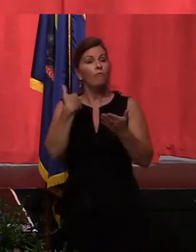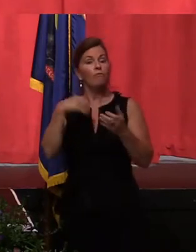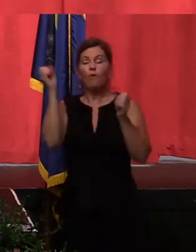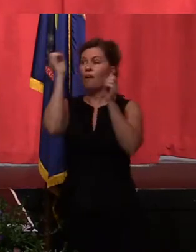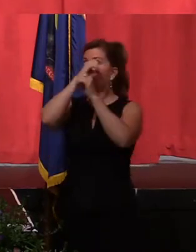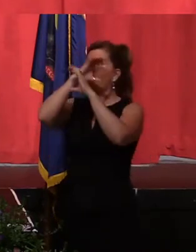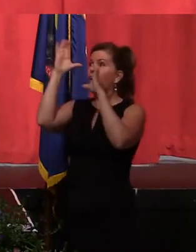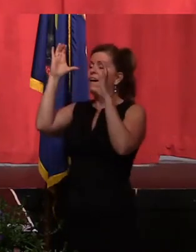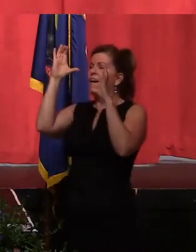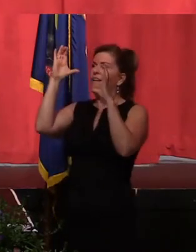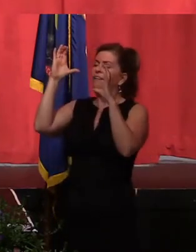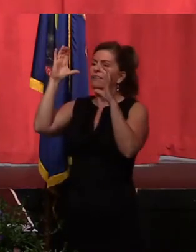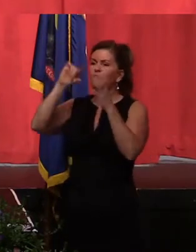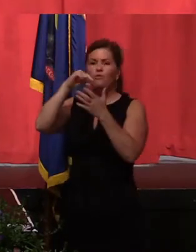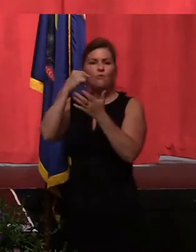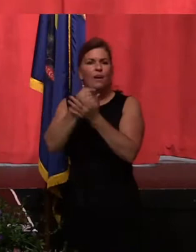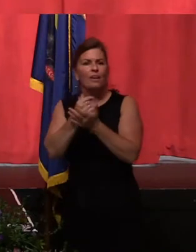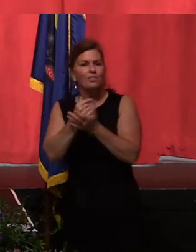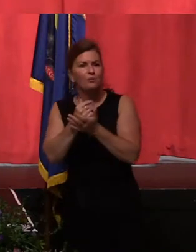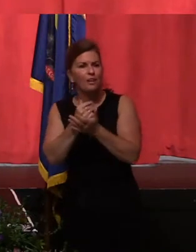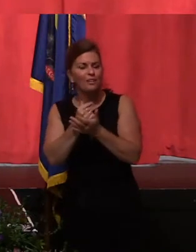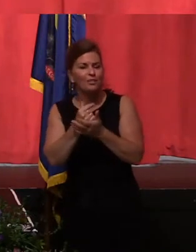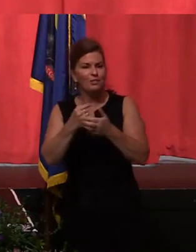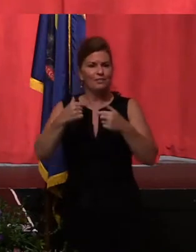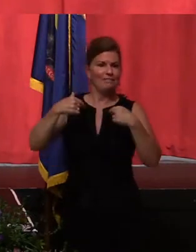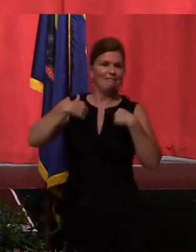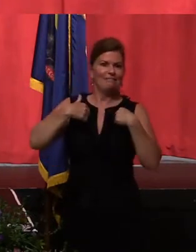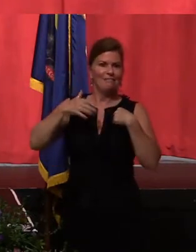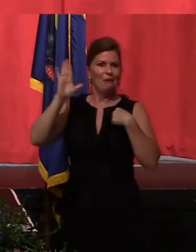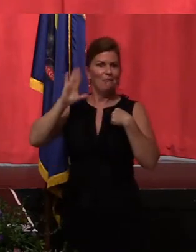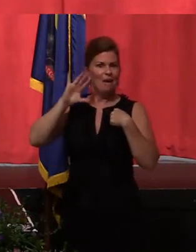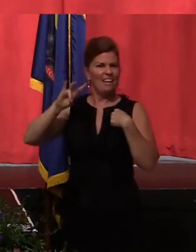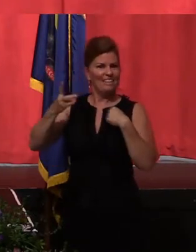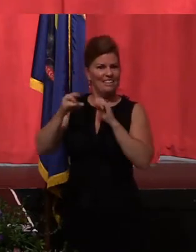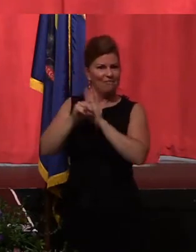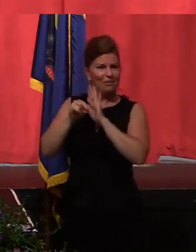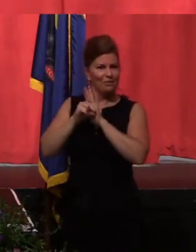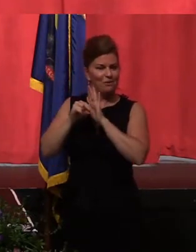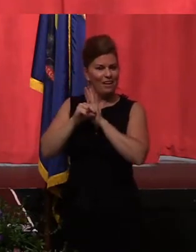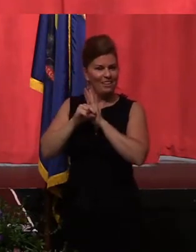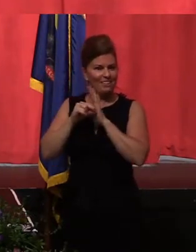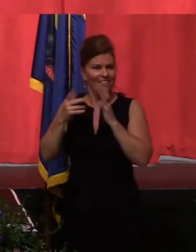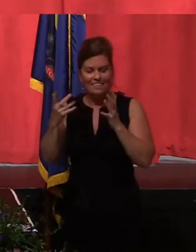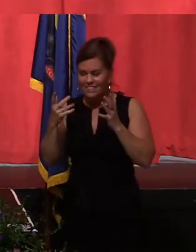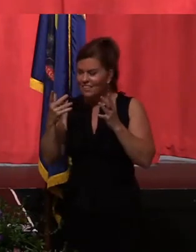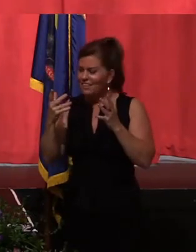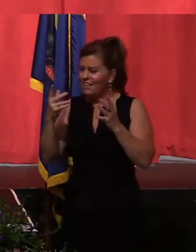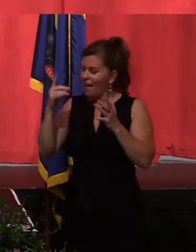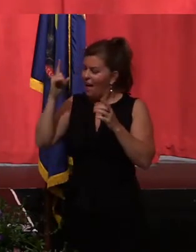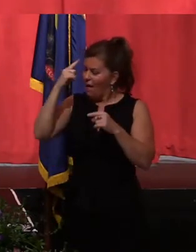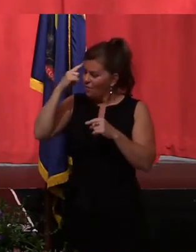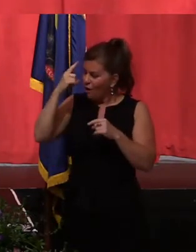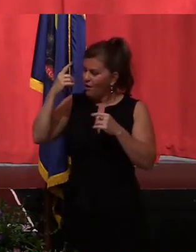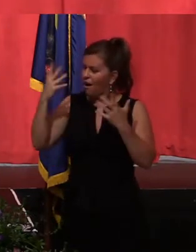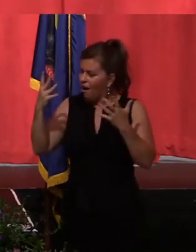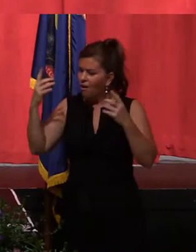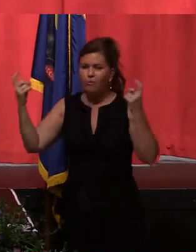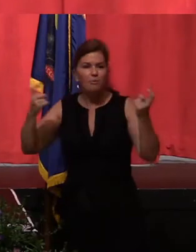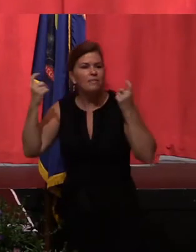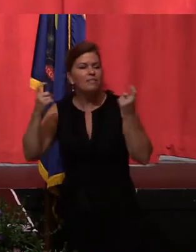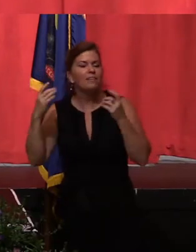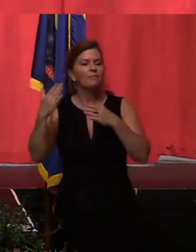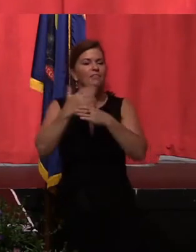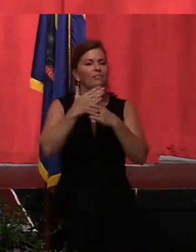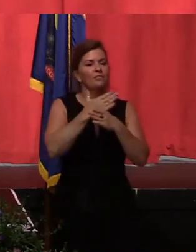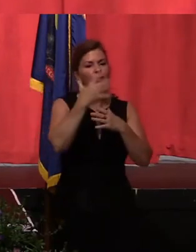first class of students who have only had me as a principal during their time at U-32. We would celebrate together our shared memories